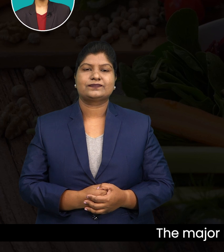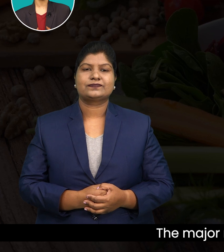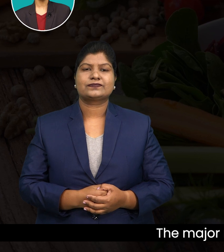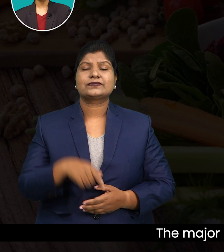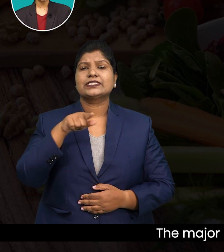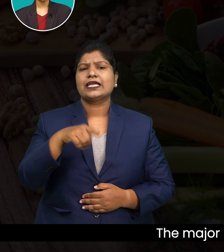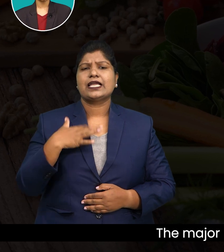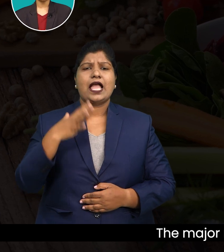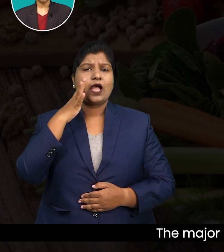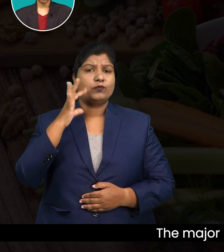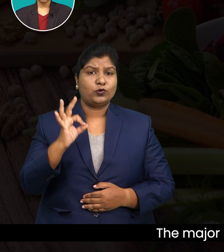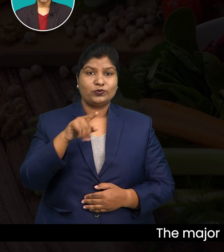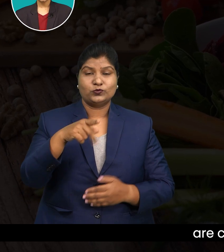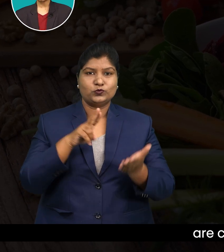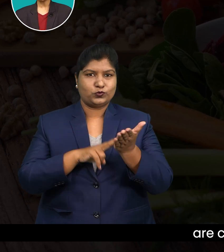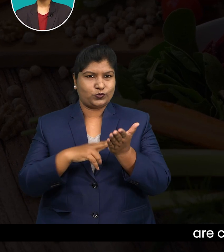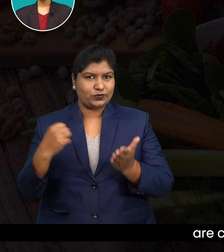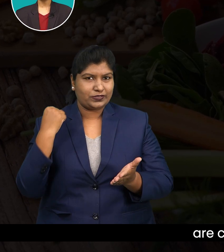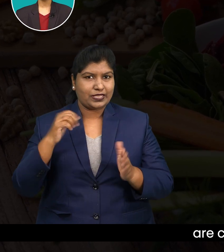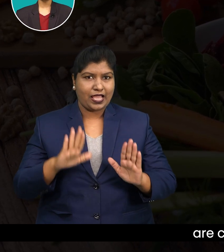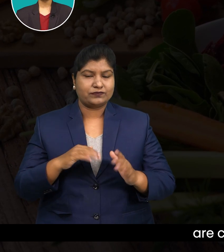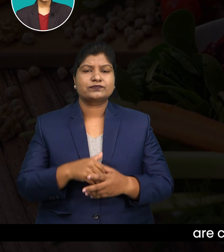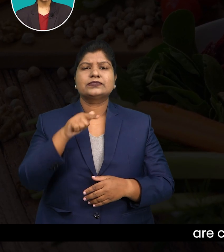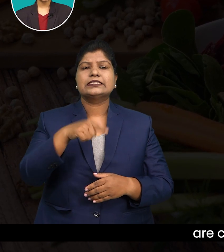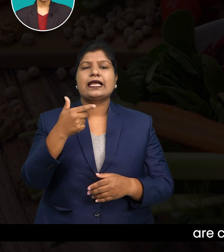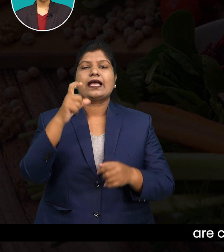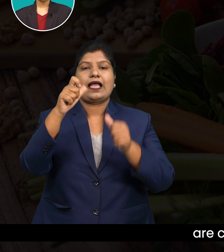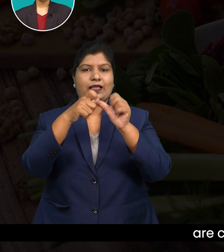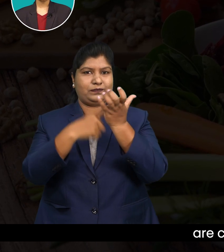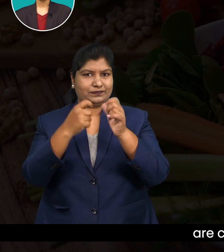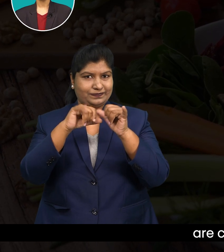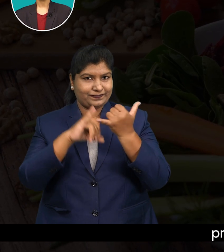The major nutrients in our food are carbohydrates,